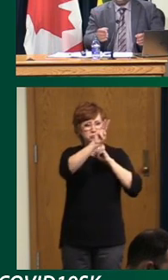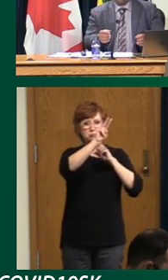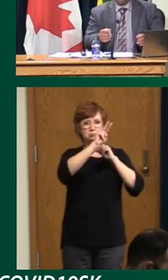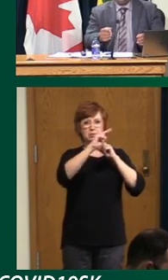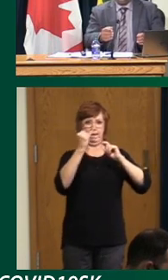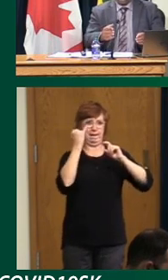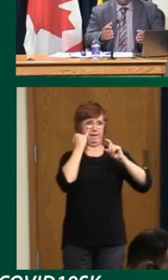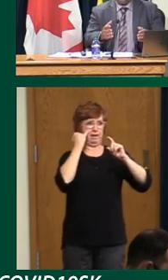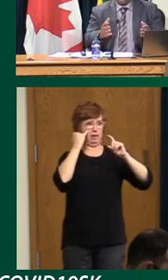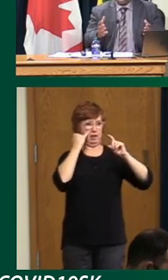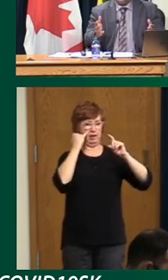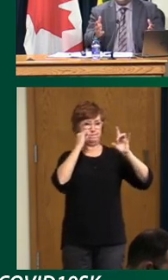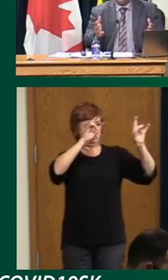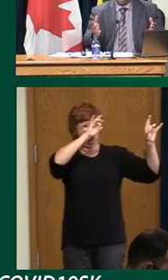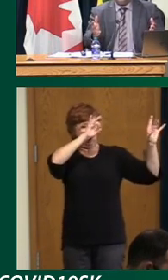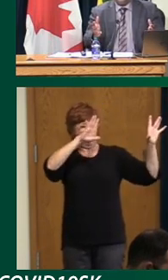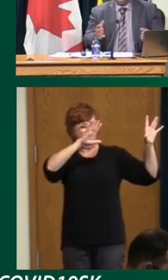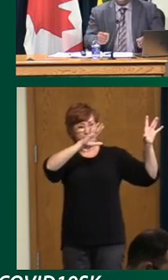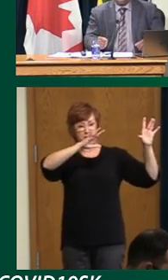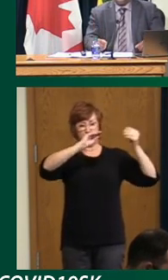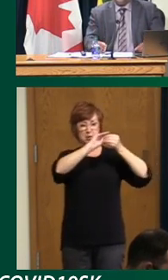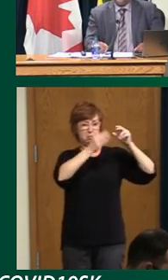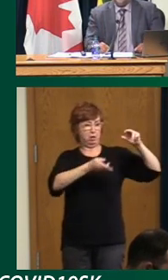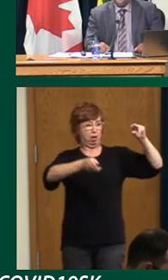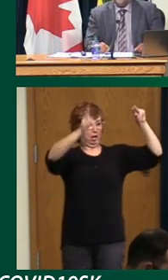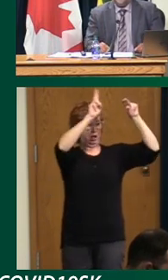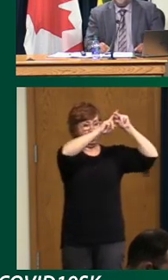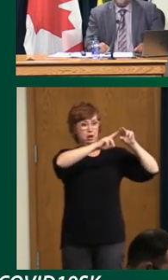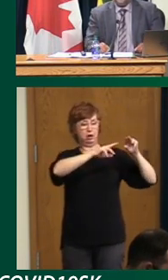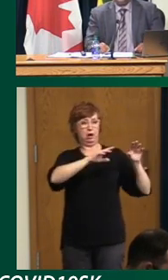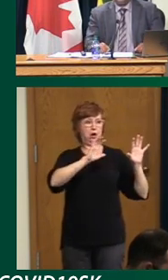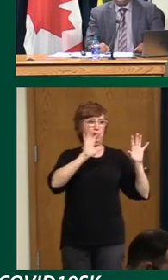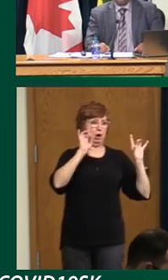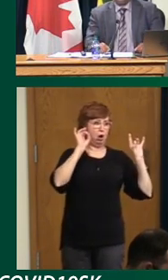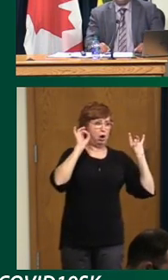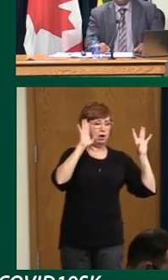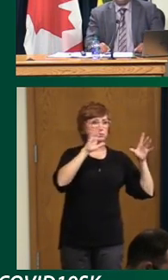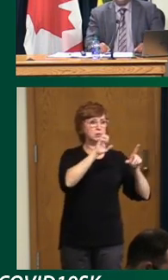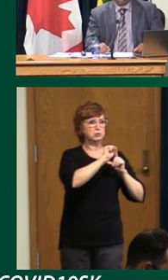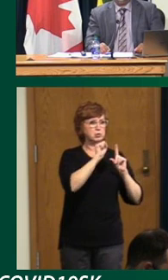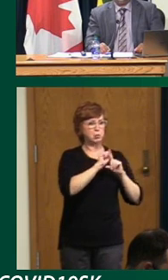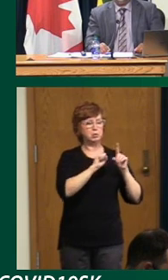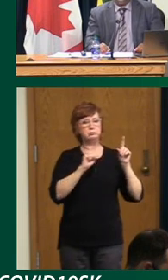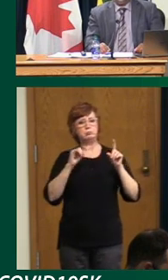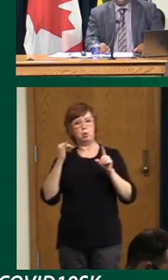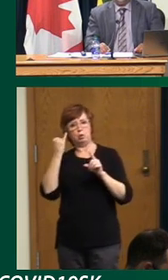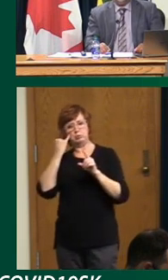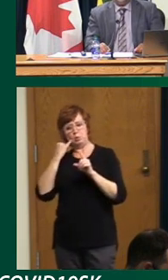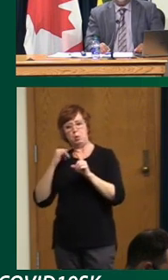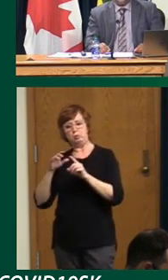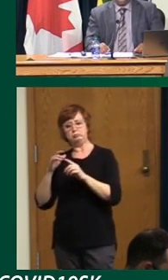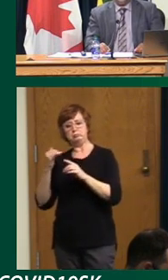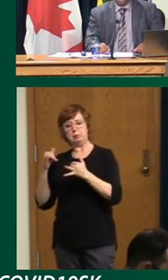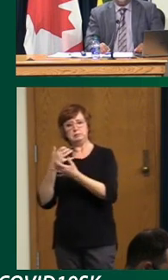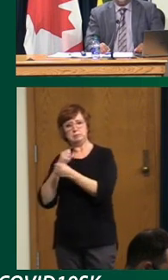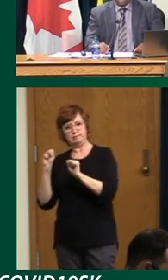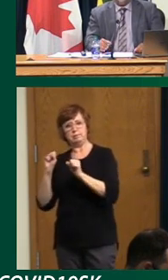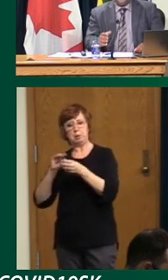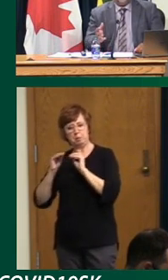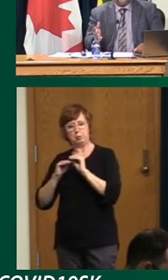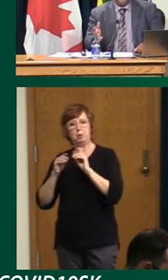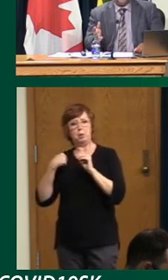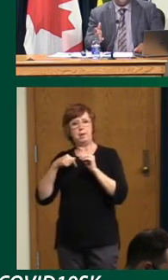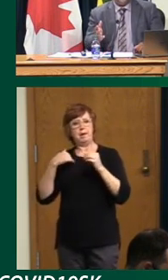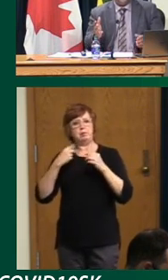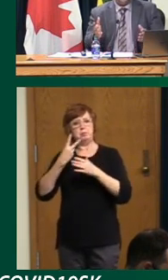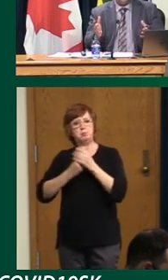pessimistic scenarios. Obviously, we didn't need to pay too much attention to it over the summer because all